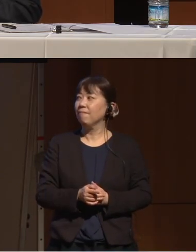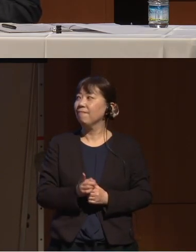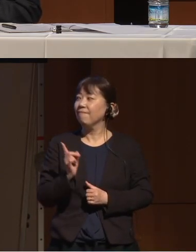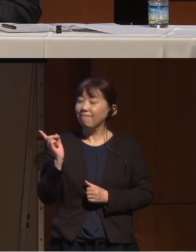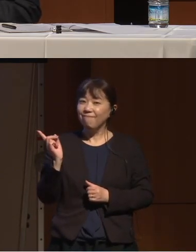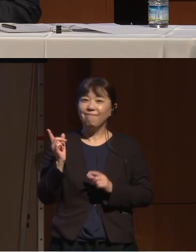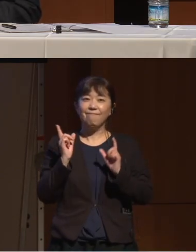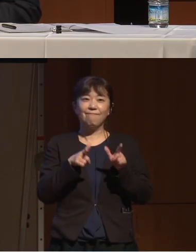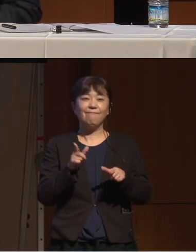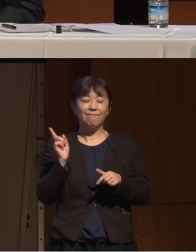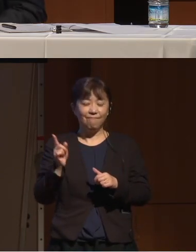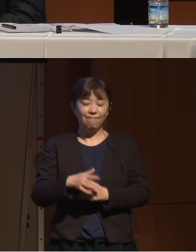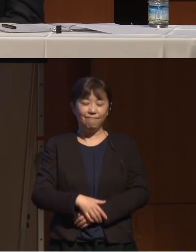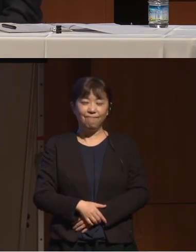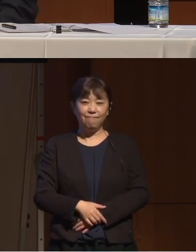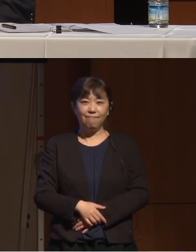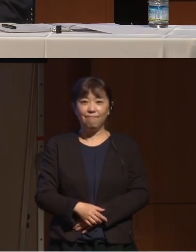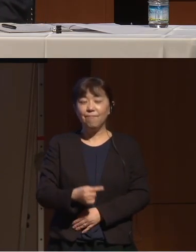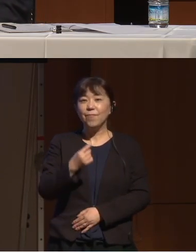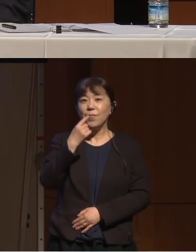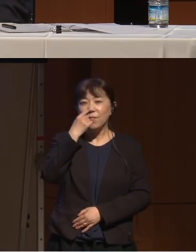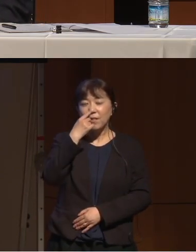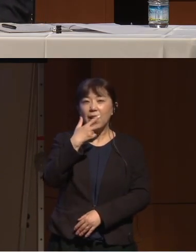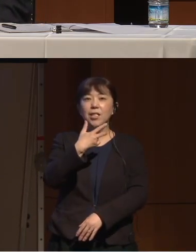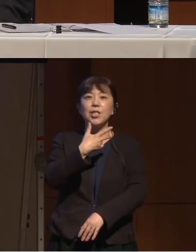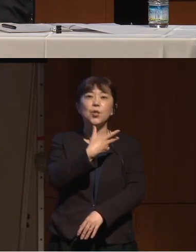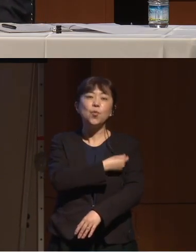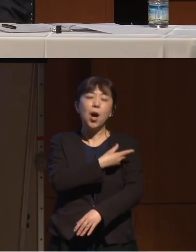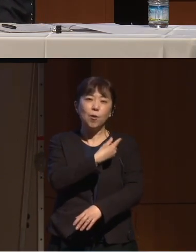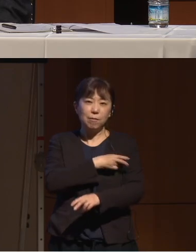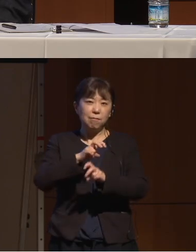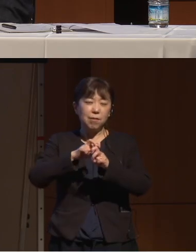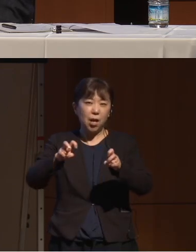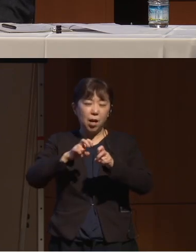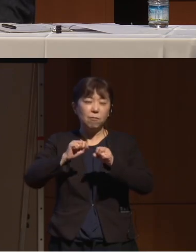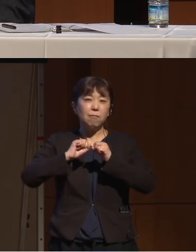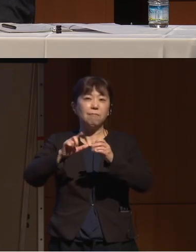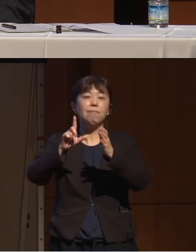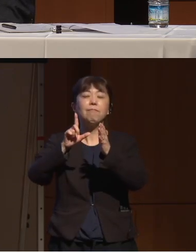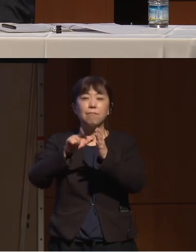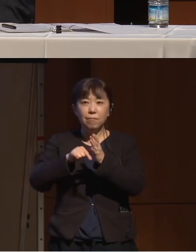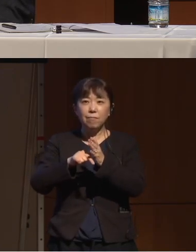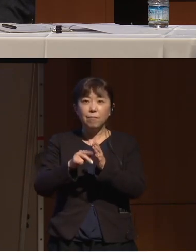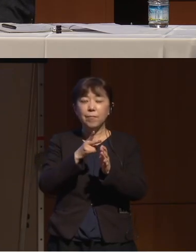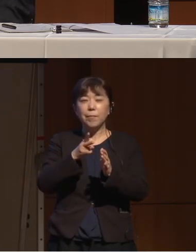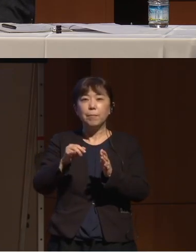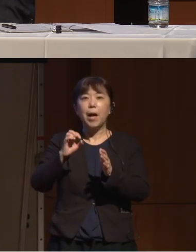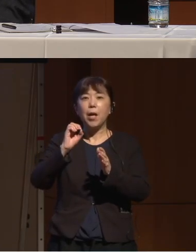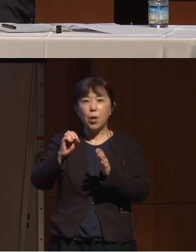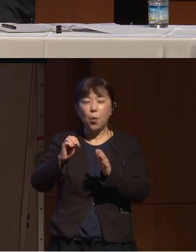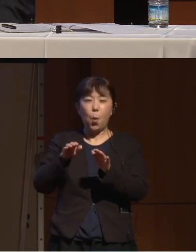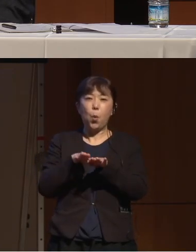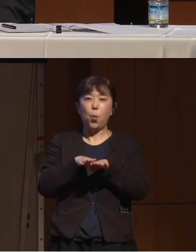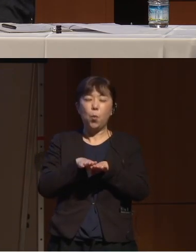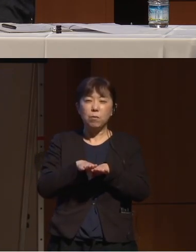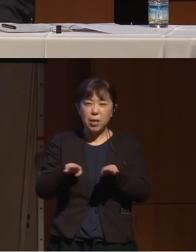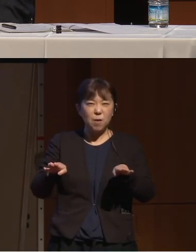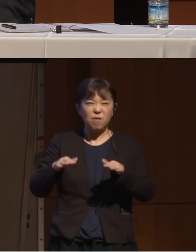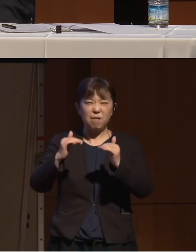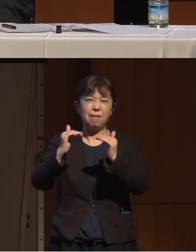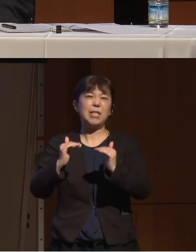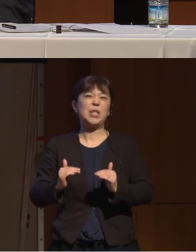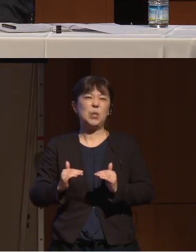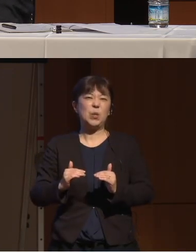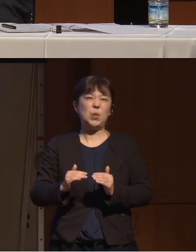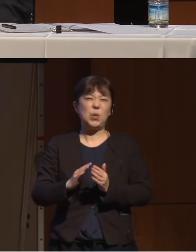of the work that I did on that vaccine was at a low biosafety level. So the science has to take place